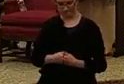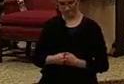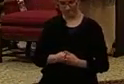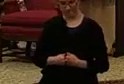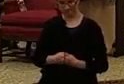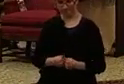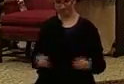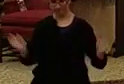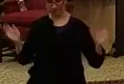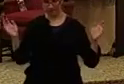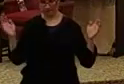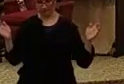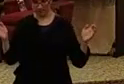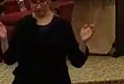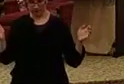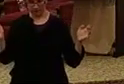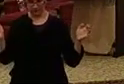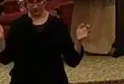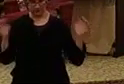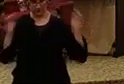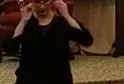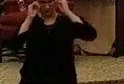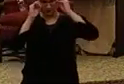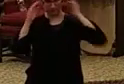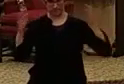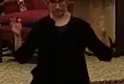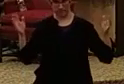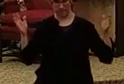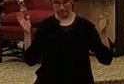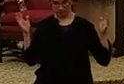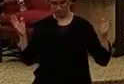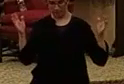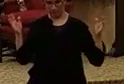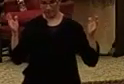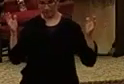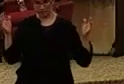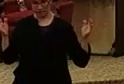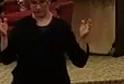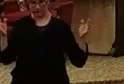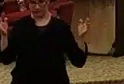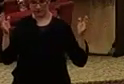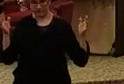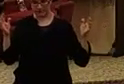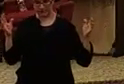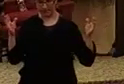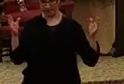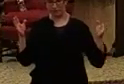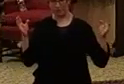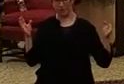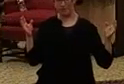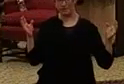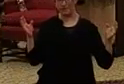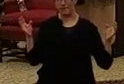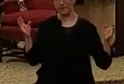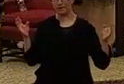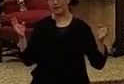Loboko ye kata mule bakia taha na roko shoto ko na.